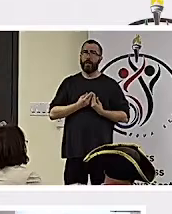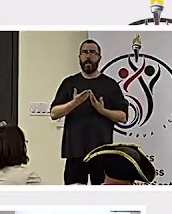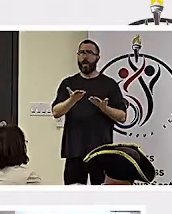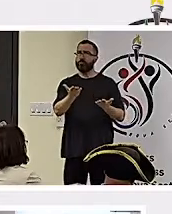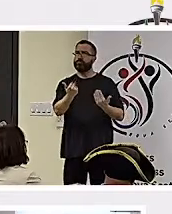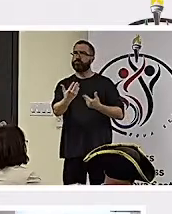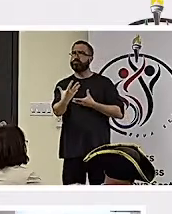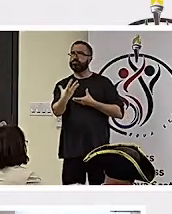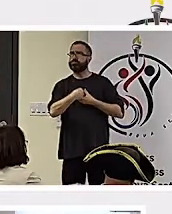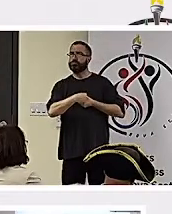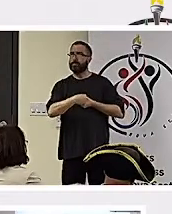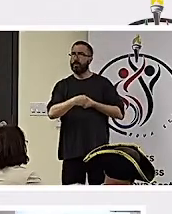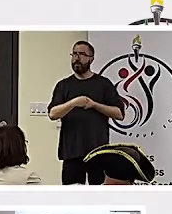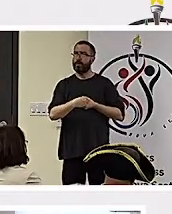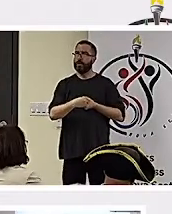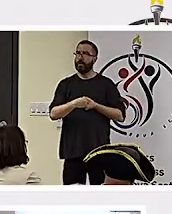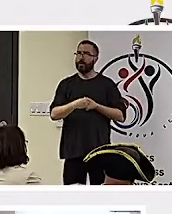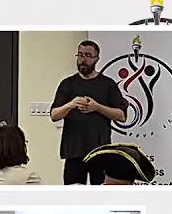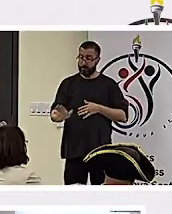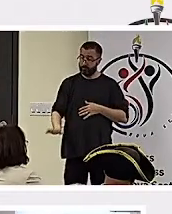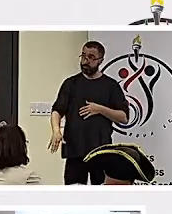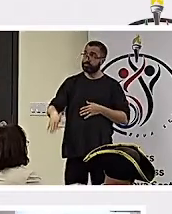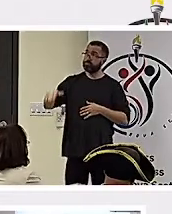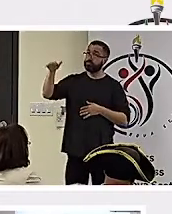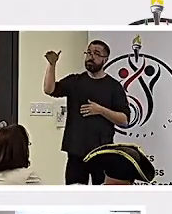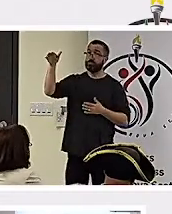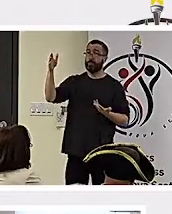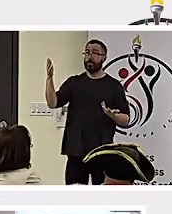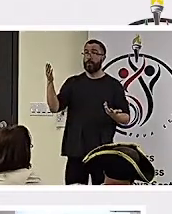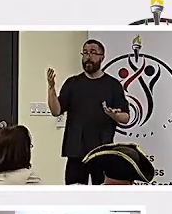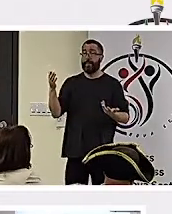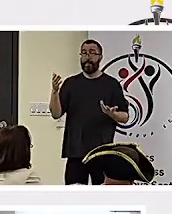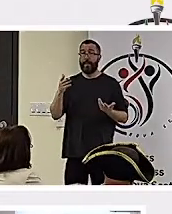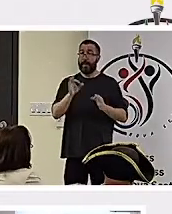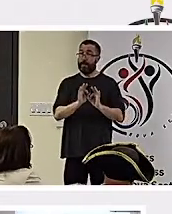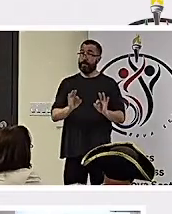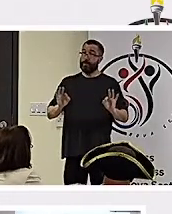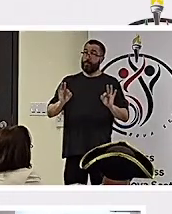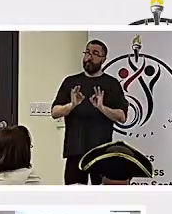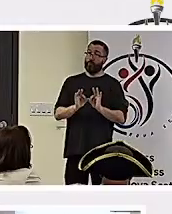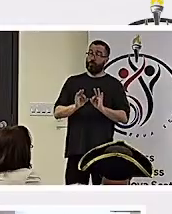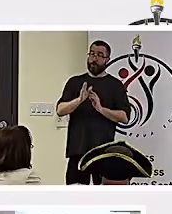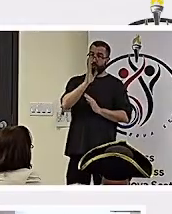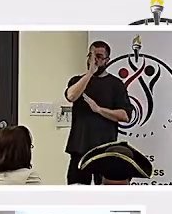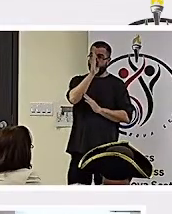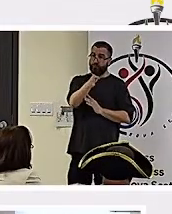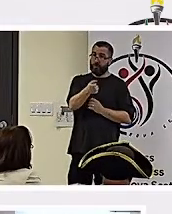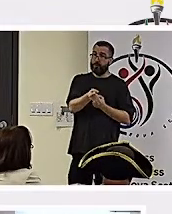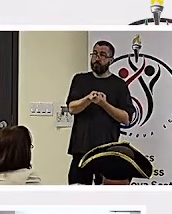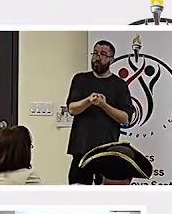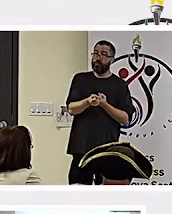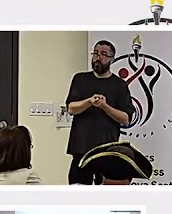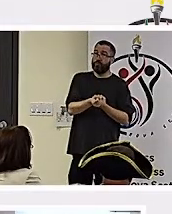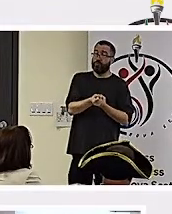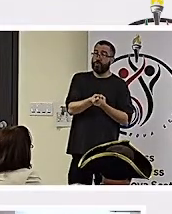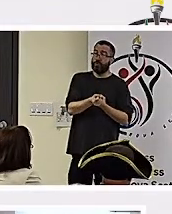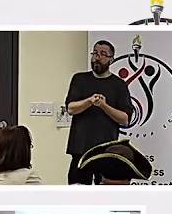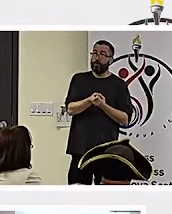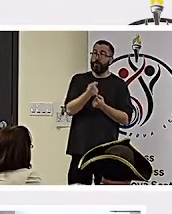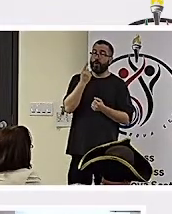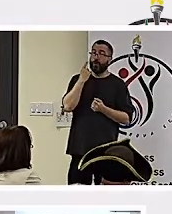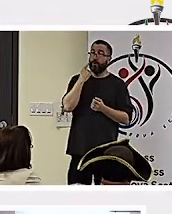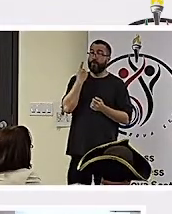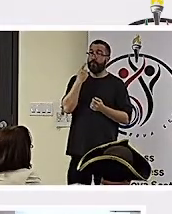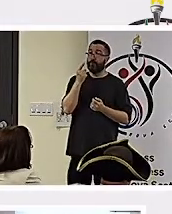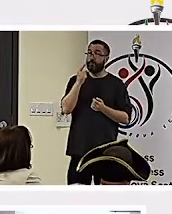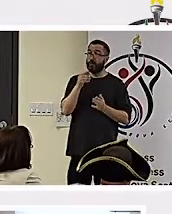age. And importantly, we're investing in direct supports for students, including